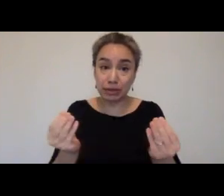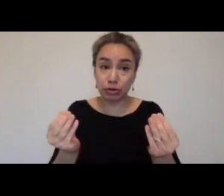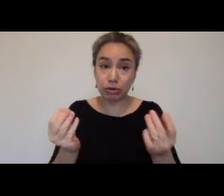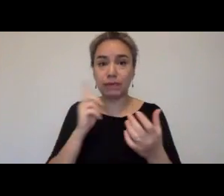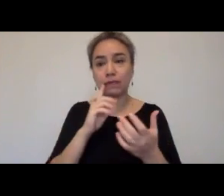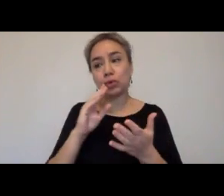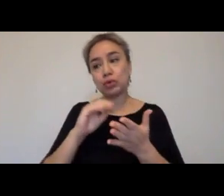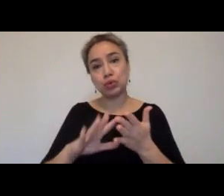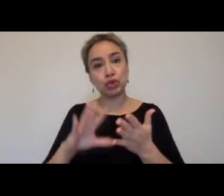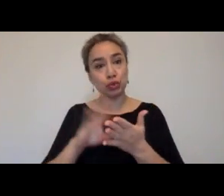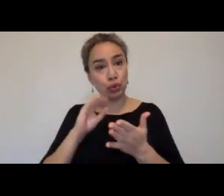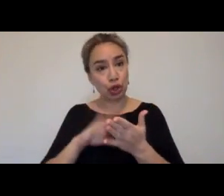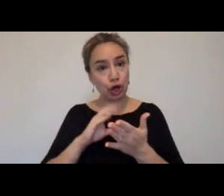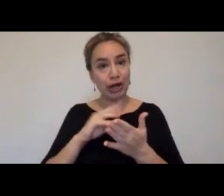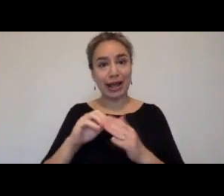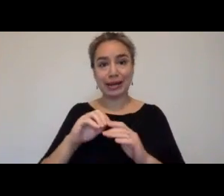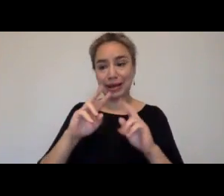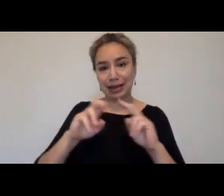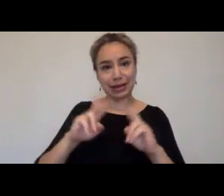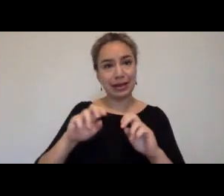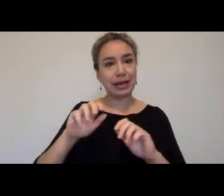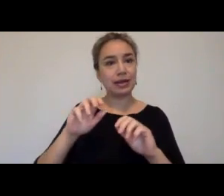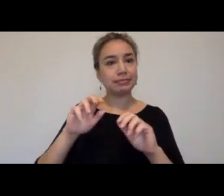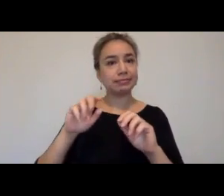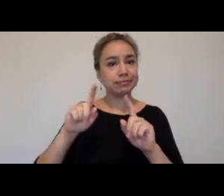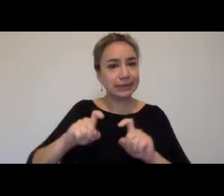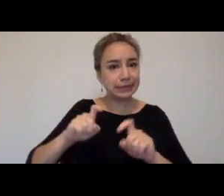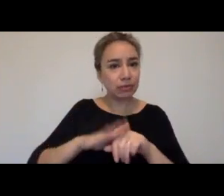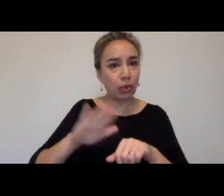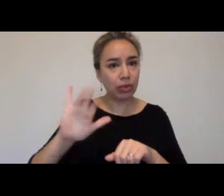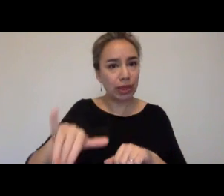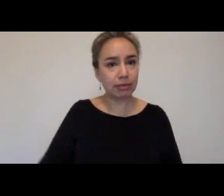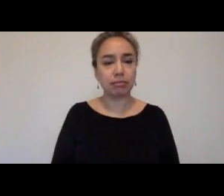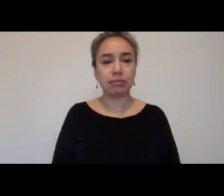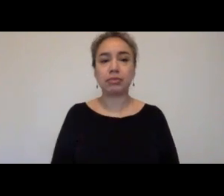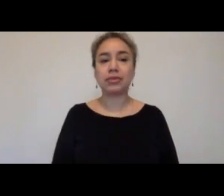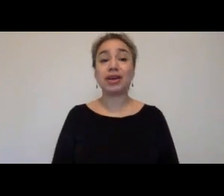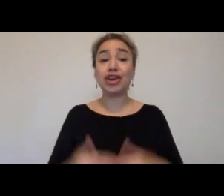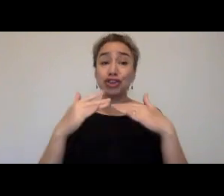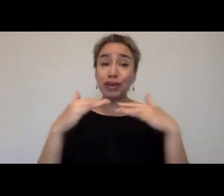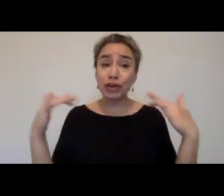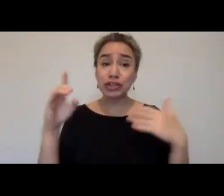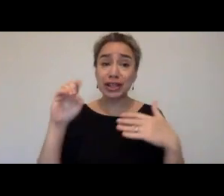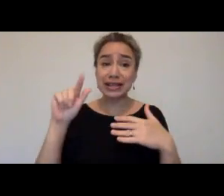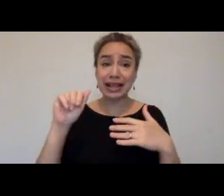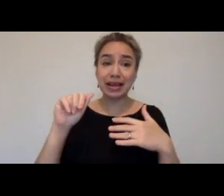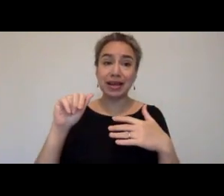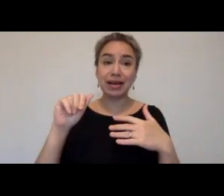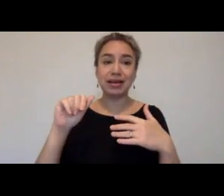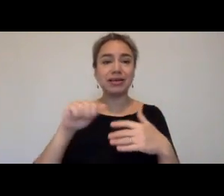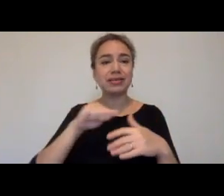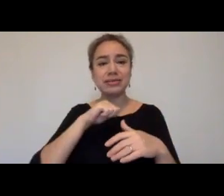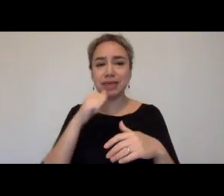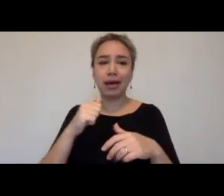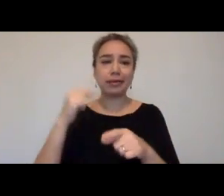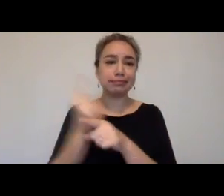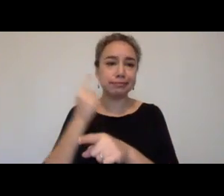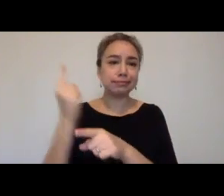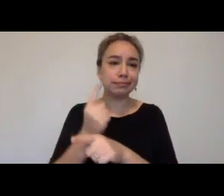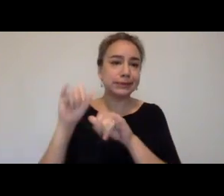be assessed on. To diversify the data away from the usual suspects, so not English,